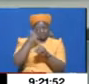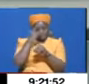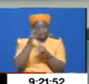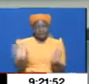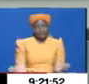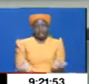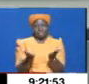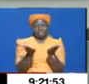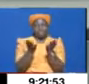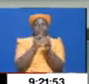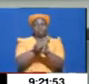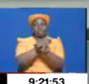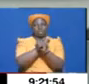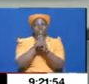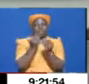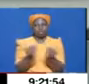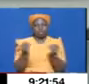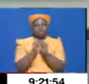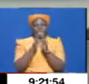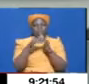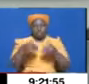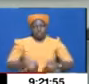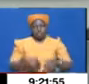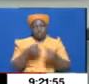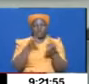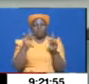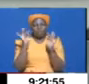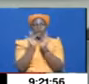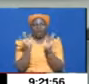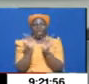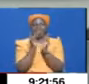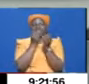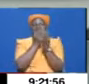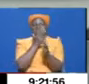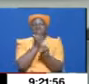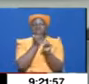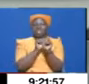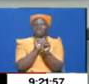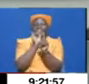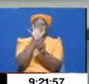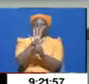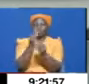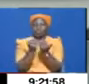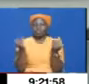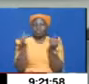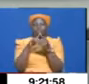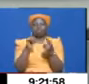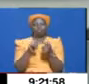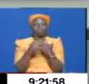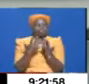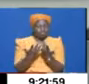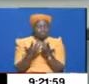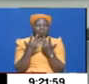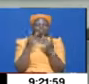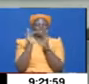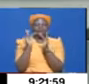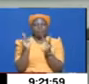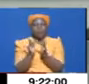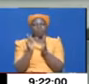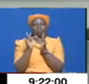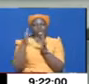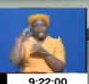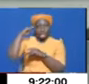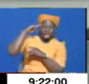harmful online content that exposes them to vices such as cyberbullying, addiction, racism, sexual